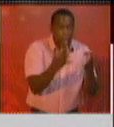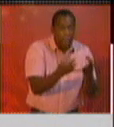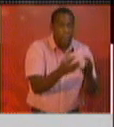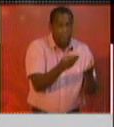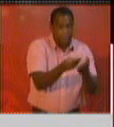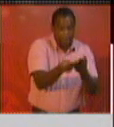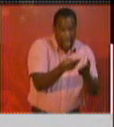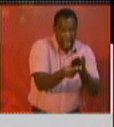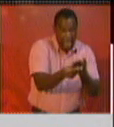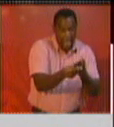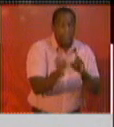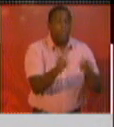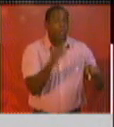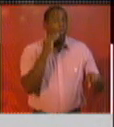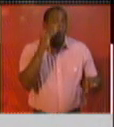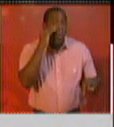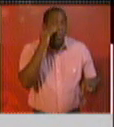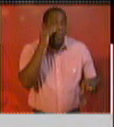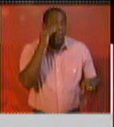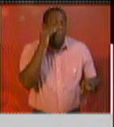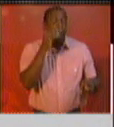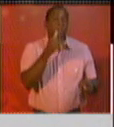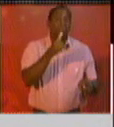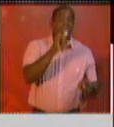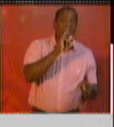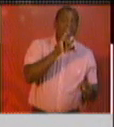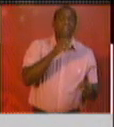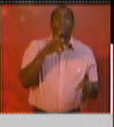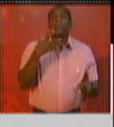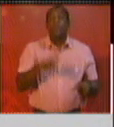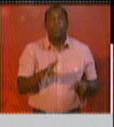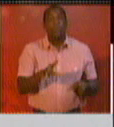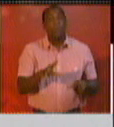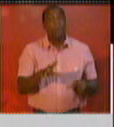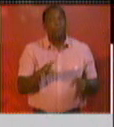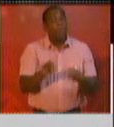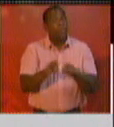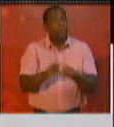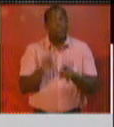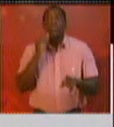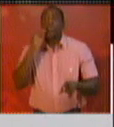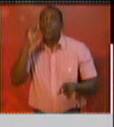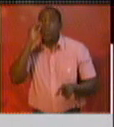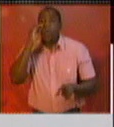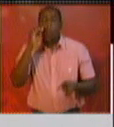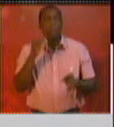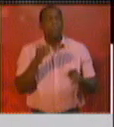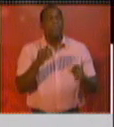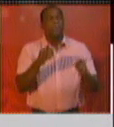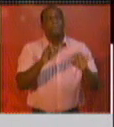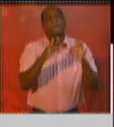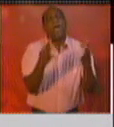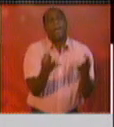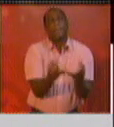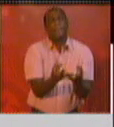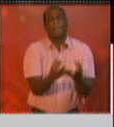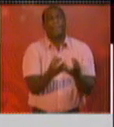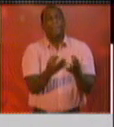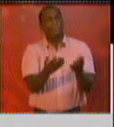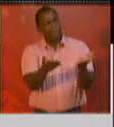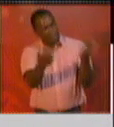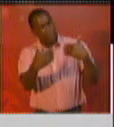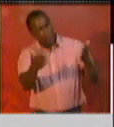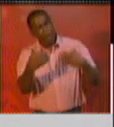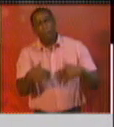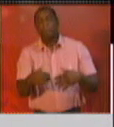episodic drinking or binge drinking while at home or at small family gatherings, particularly if there are